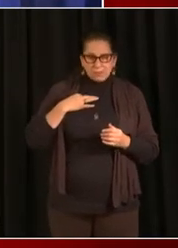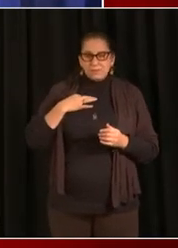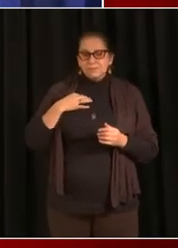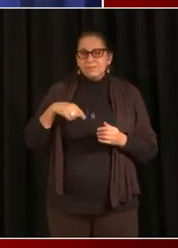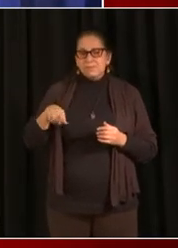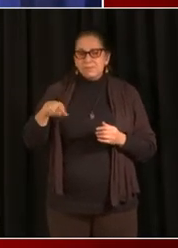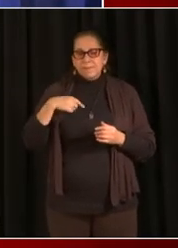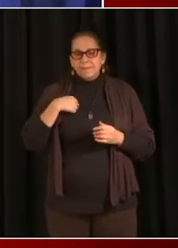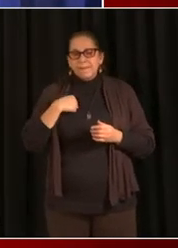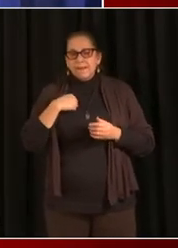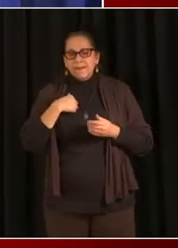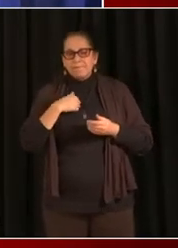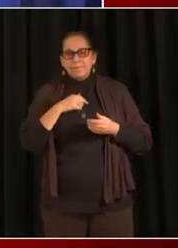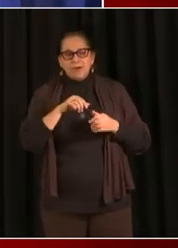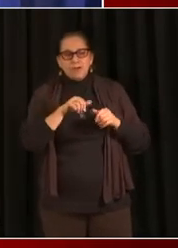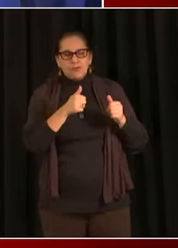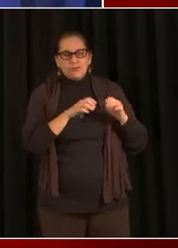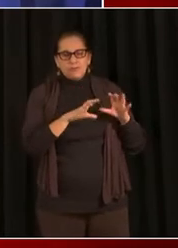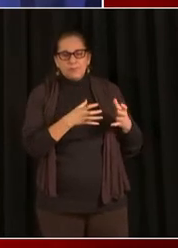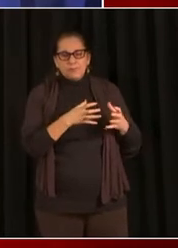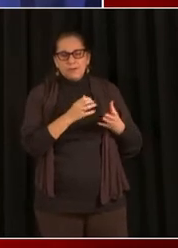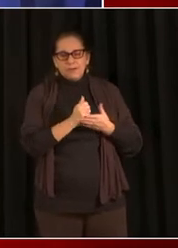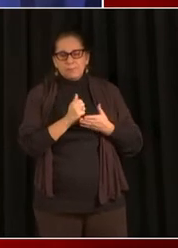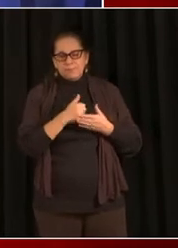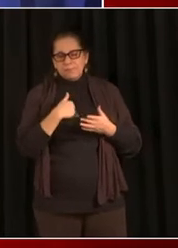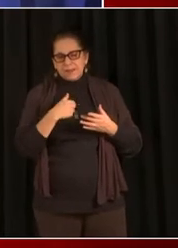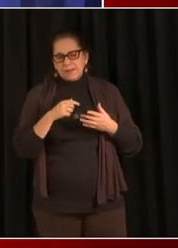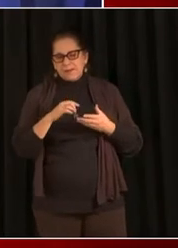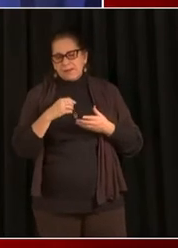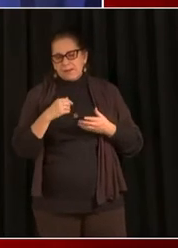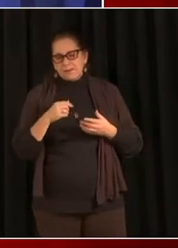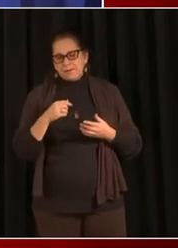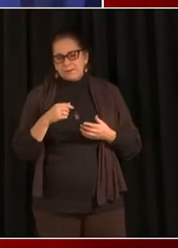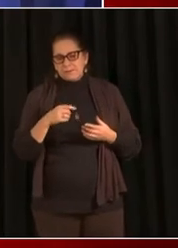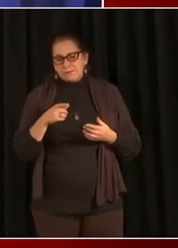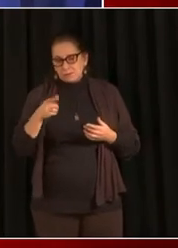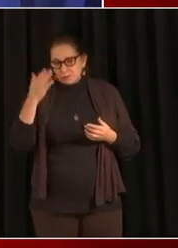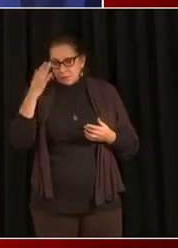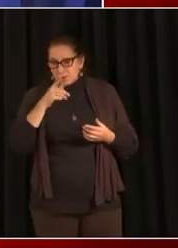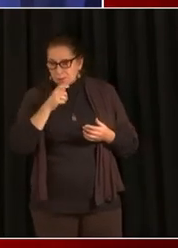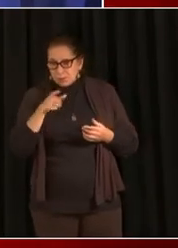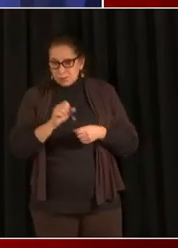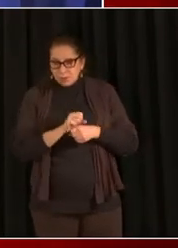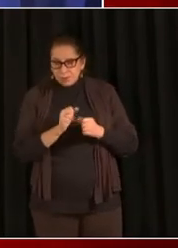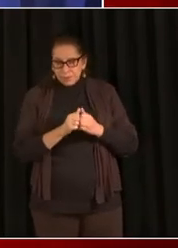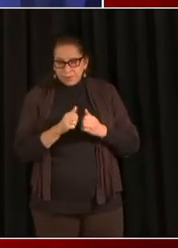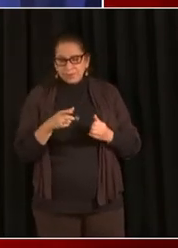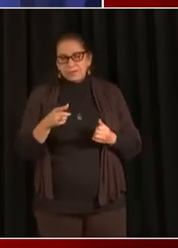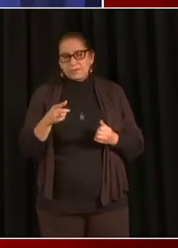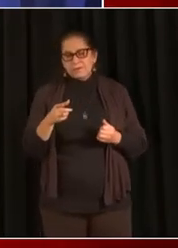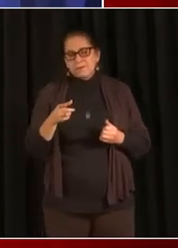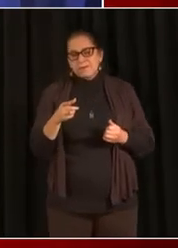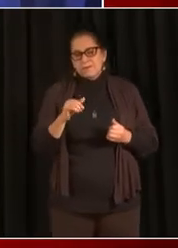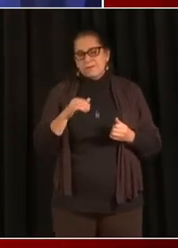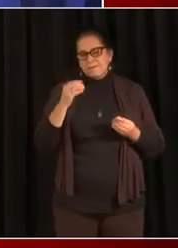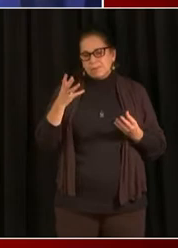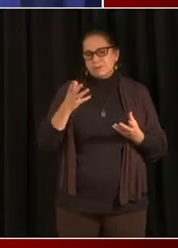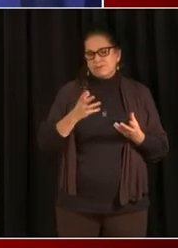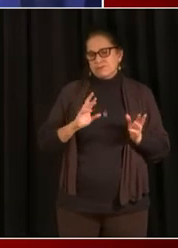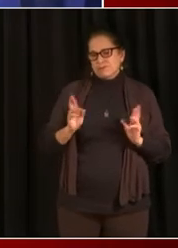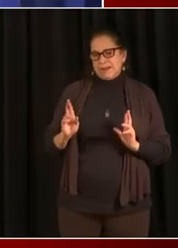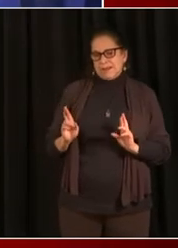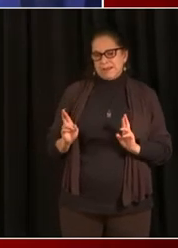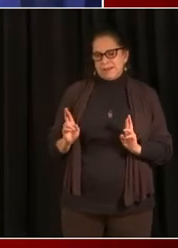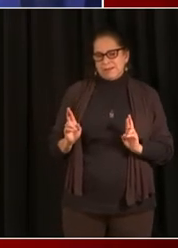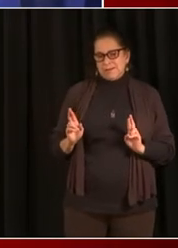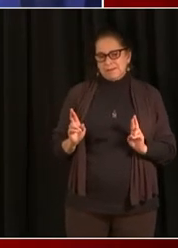partners are working with us. We also have them on our website so that you know who you're working with. So that information is readily